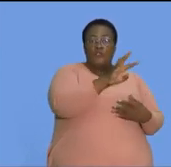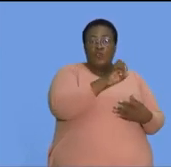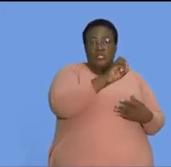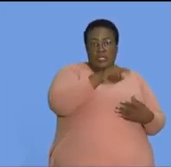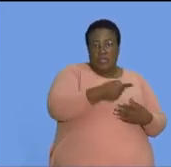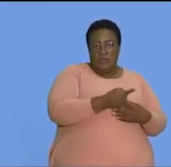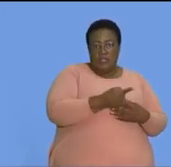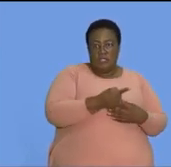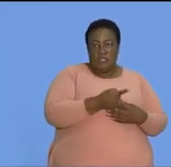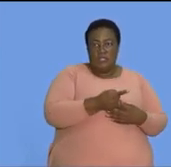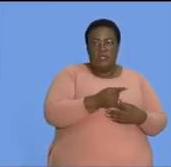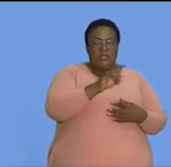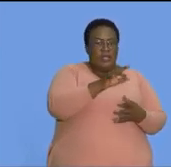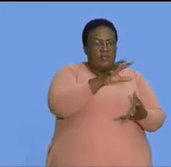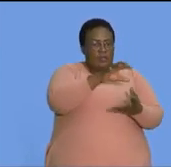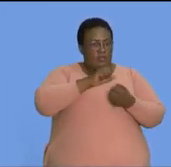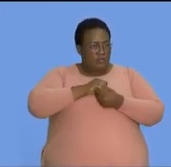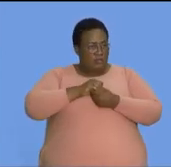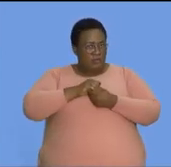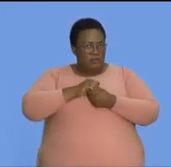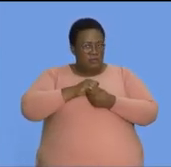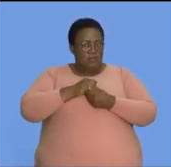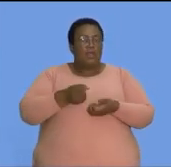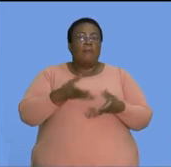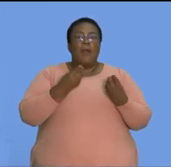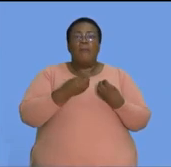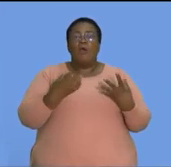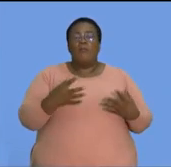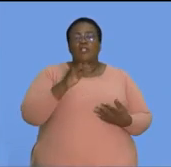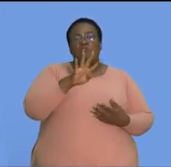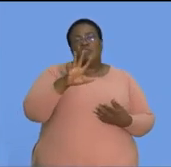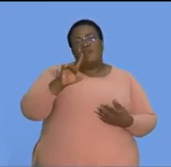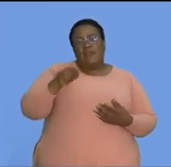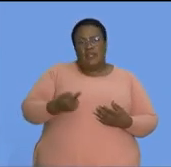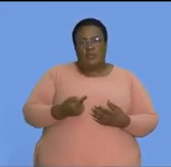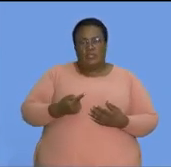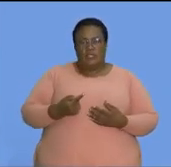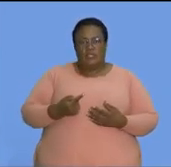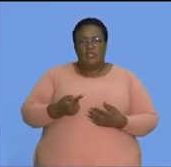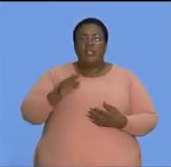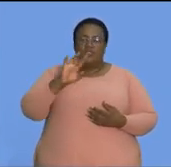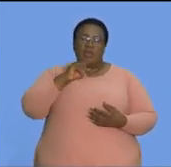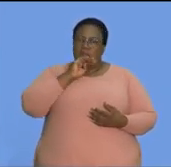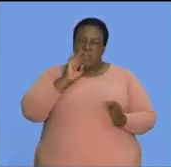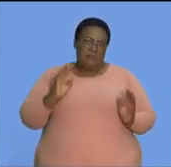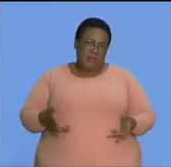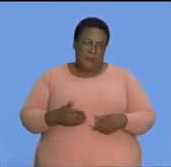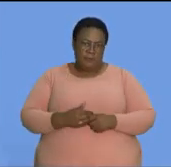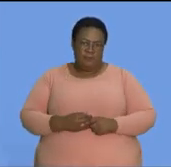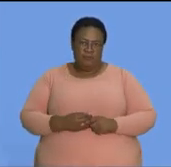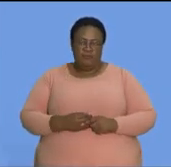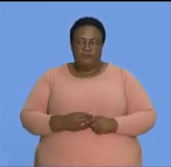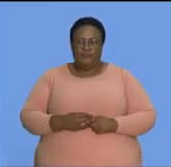and then when you take out your investment, you take it out as 45,000. That's what the increase by 5,000